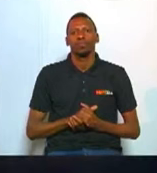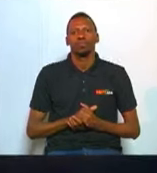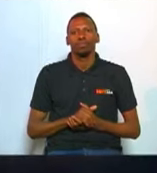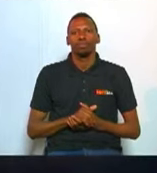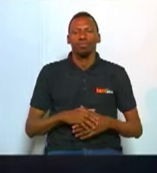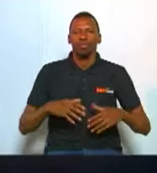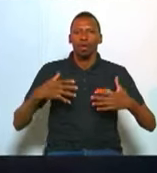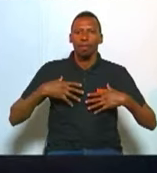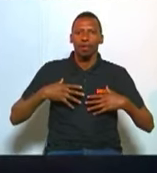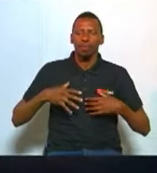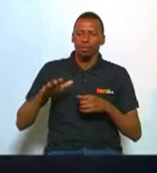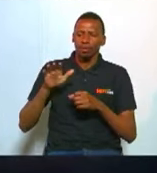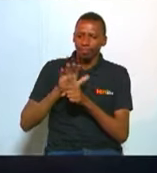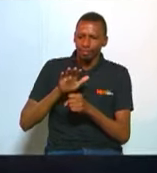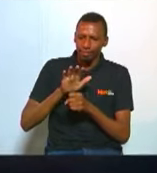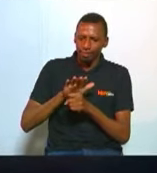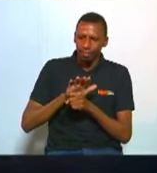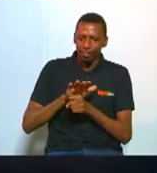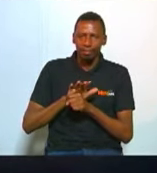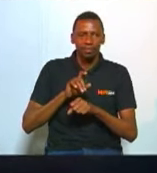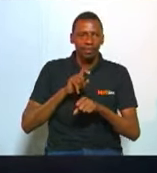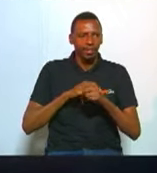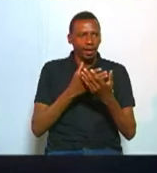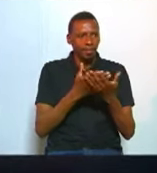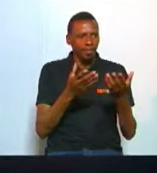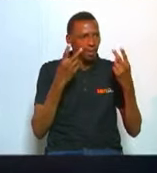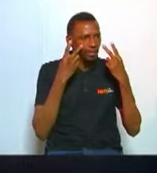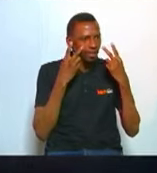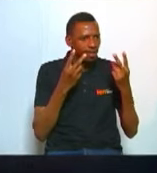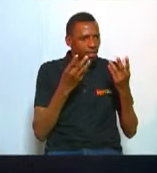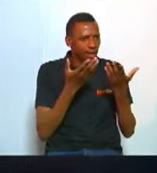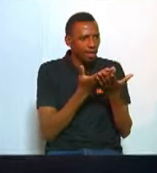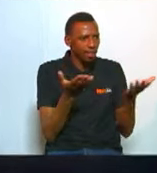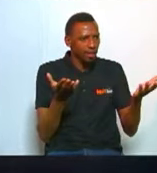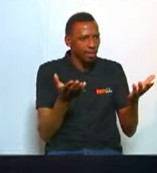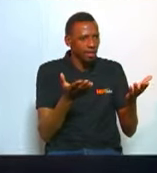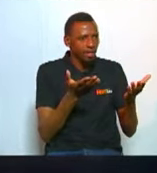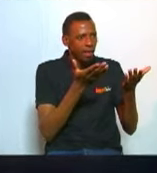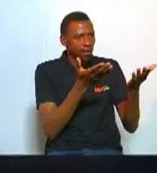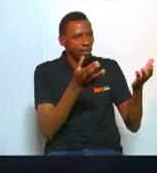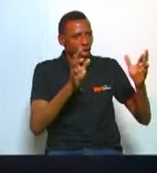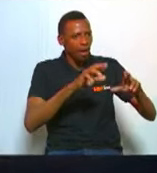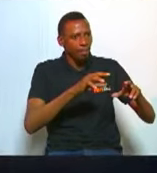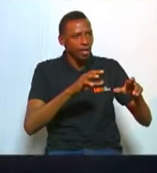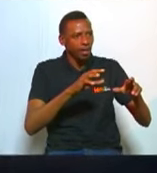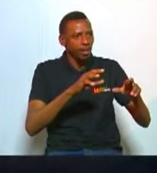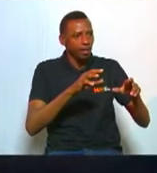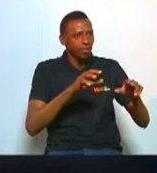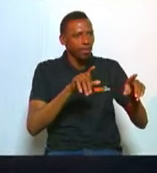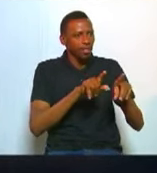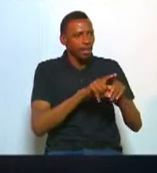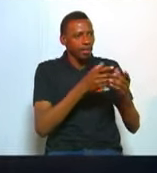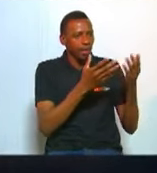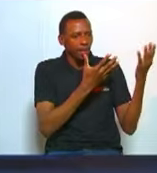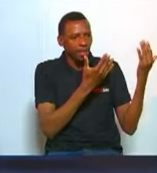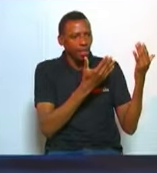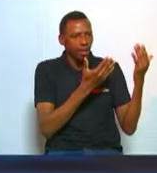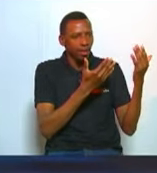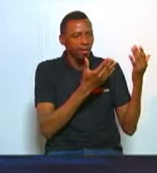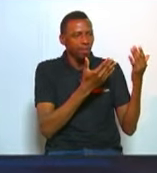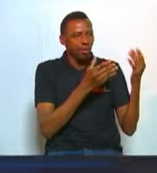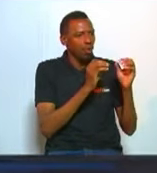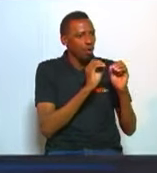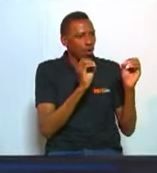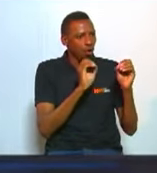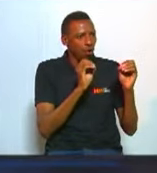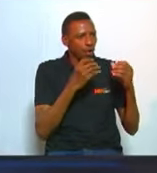Many people, when they see things are not happening as they expected, they give up easily.